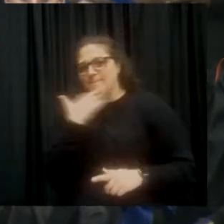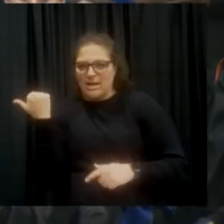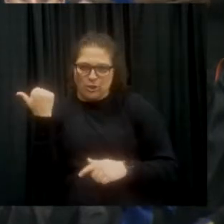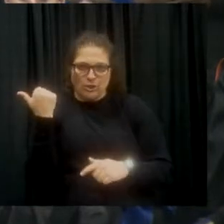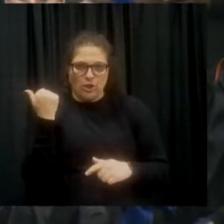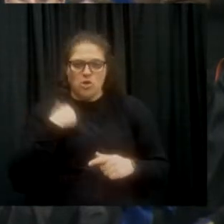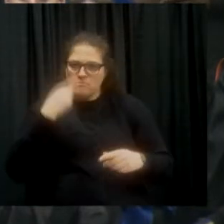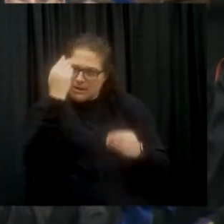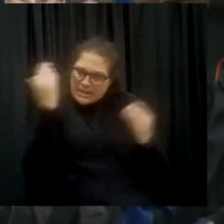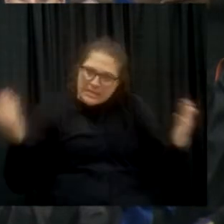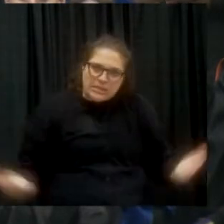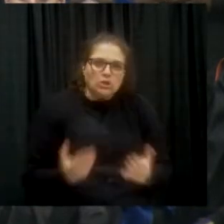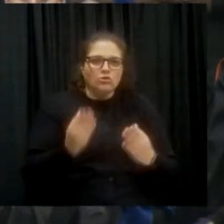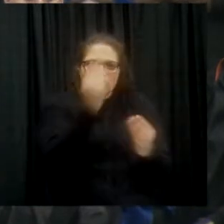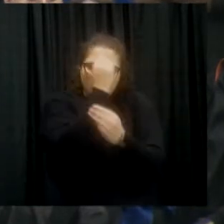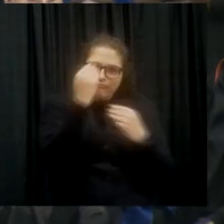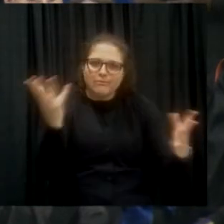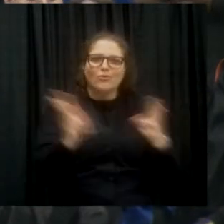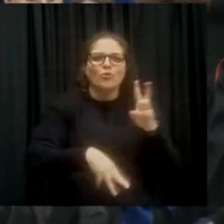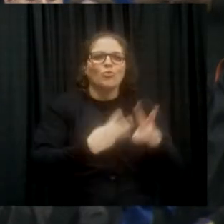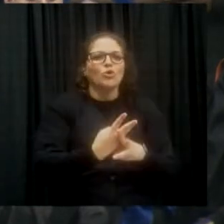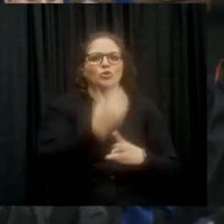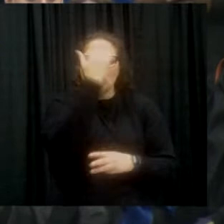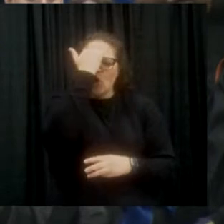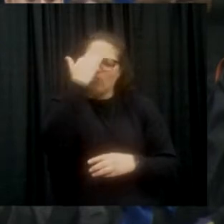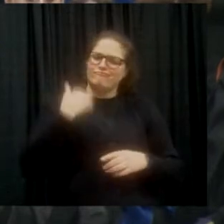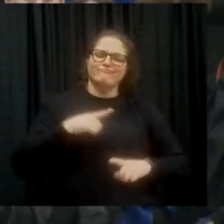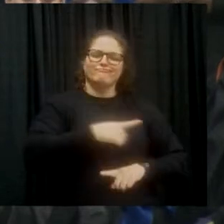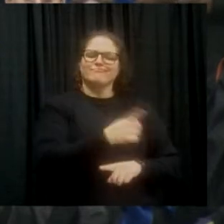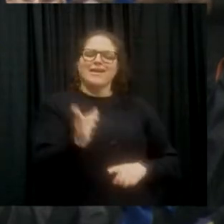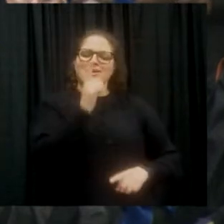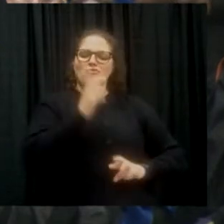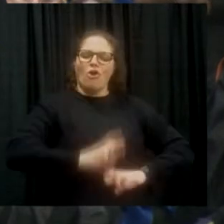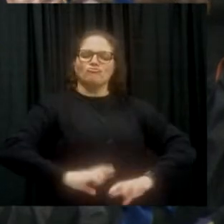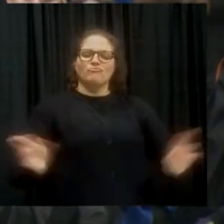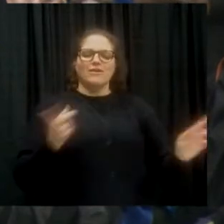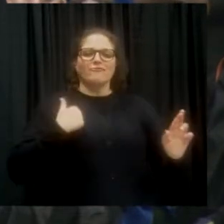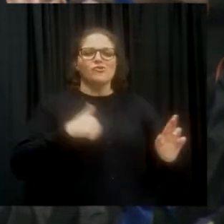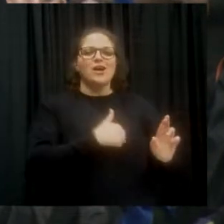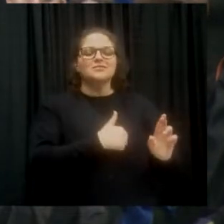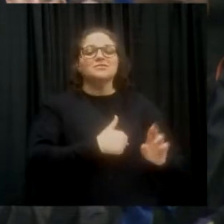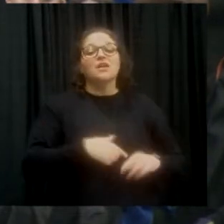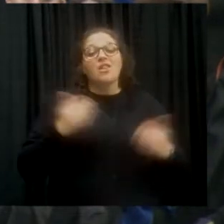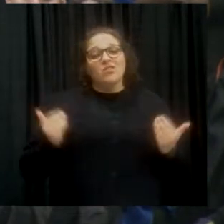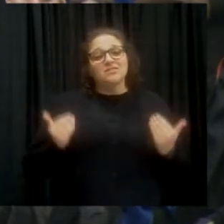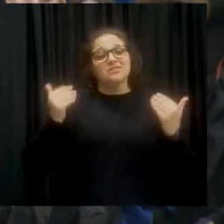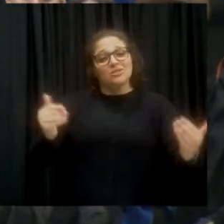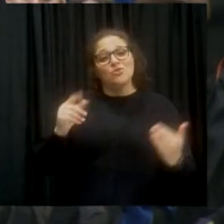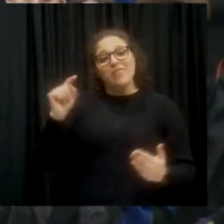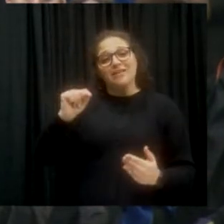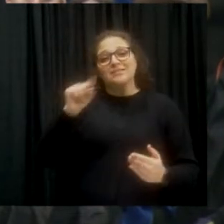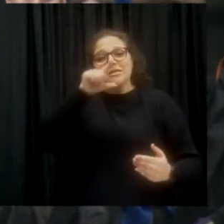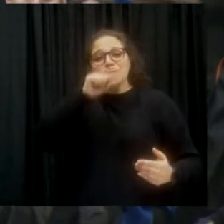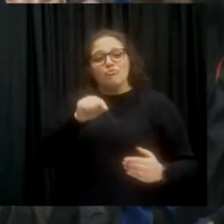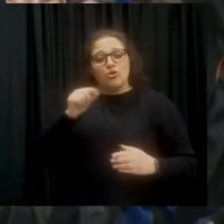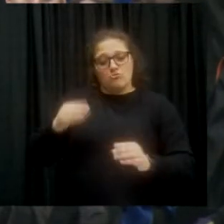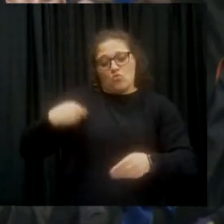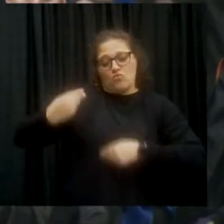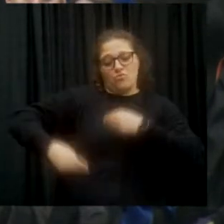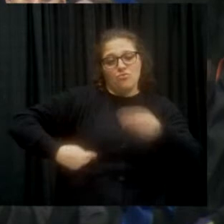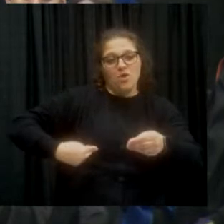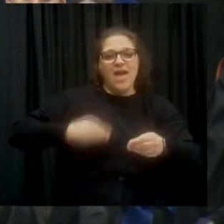We're here to let the world know that they ain't ready for us. Let's continue that T-Bird legacy as we embark on our own path, conquering the